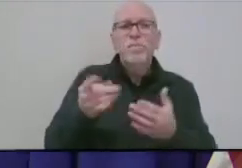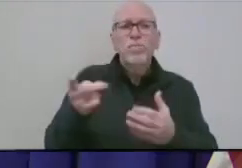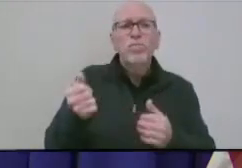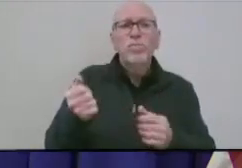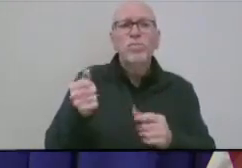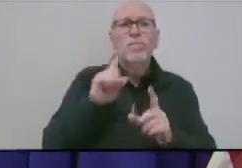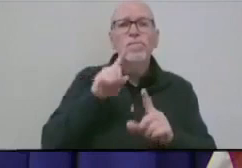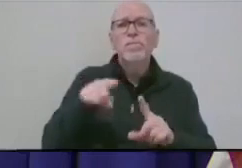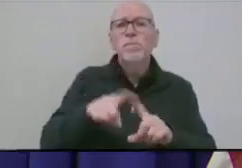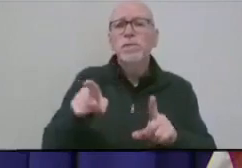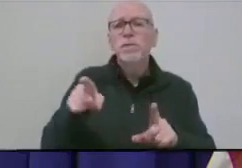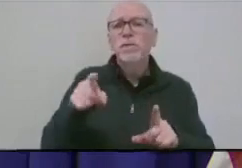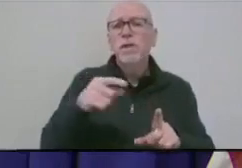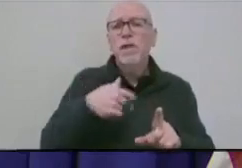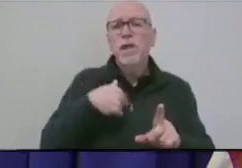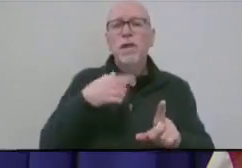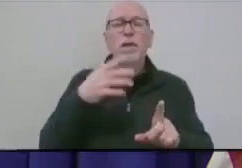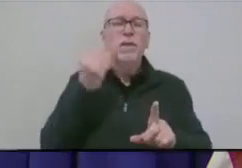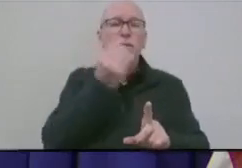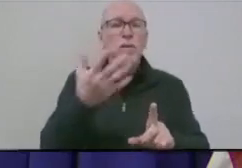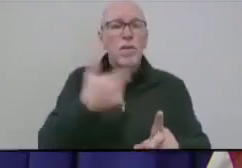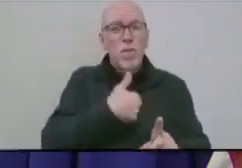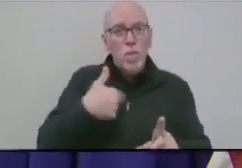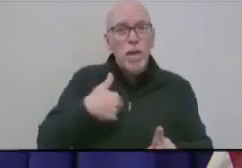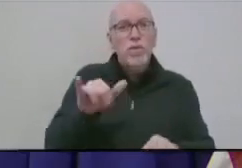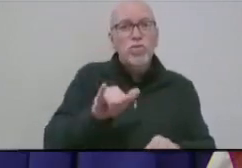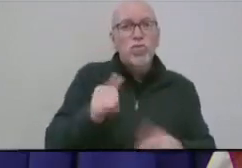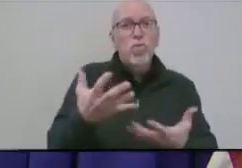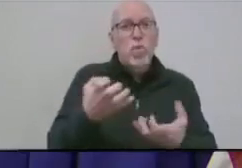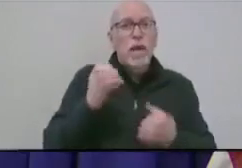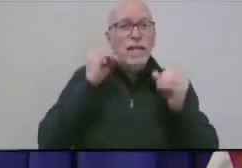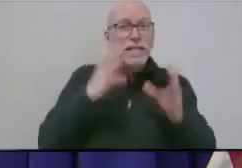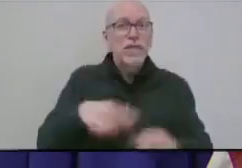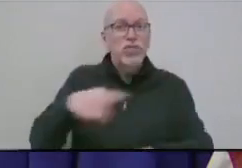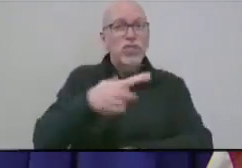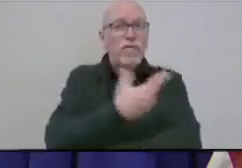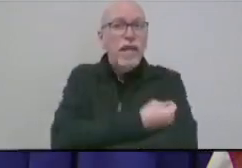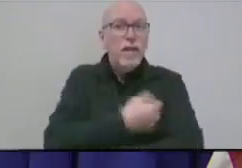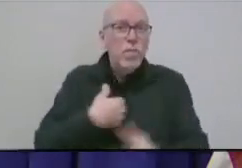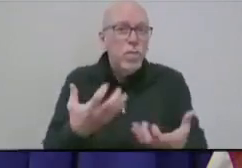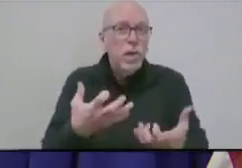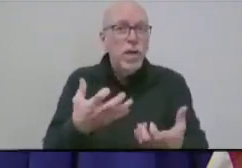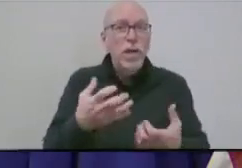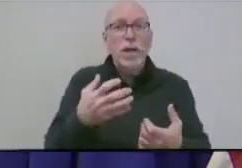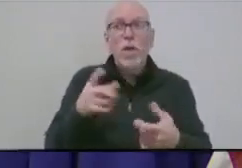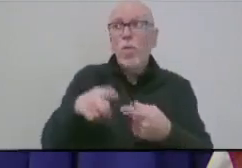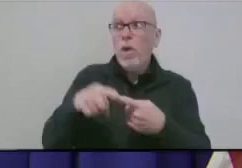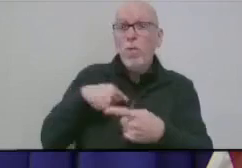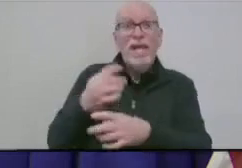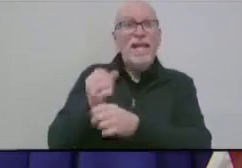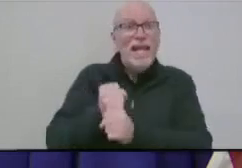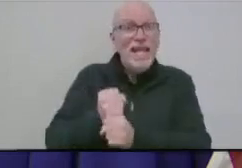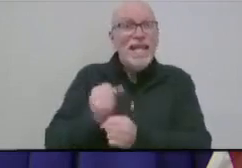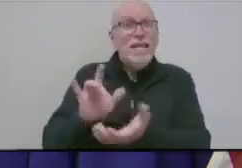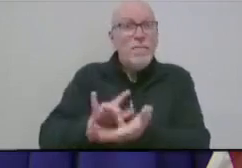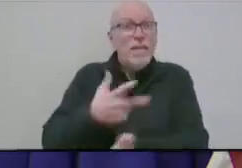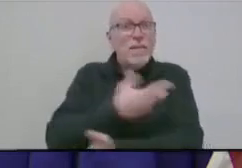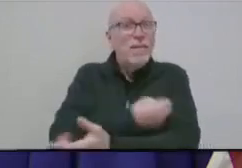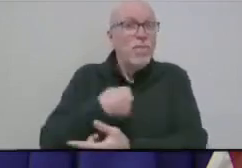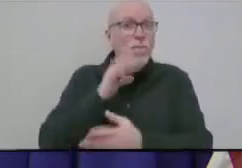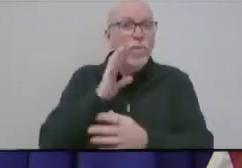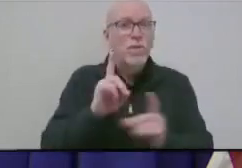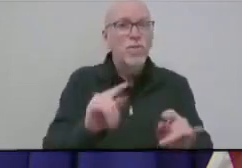that, but I would say this: we too want teachers to be vaccinated as soon as we get the doses. Right now we're trying